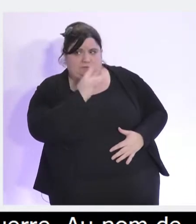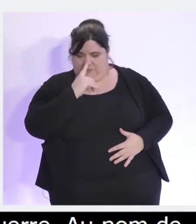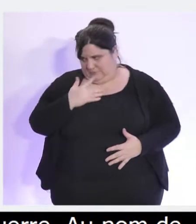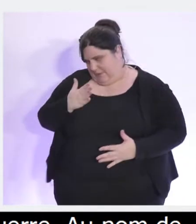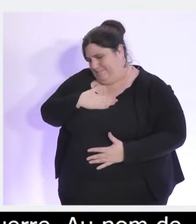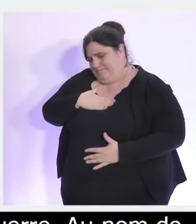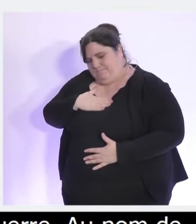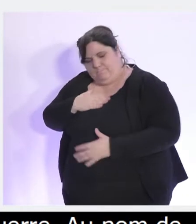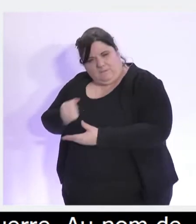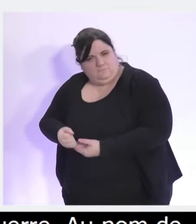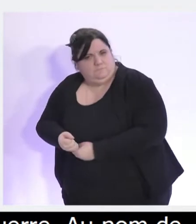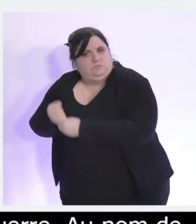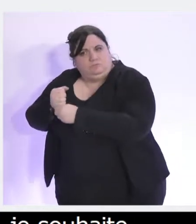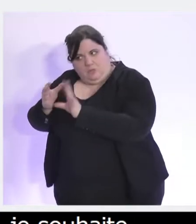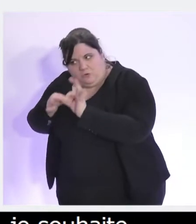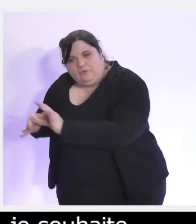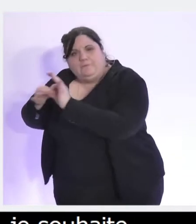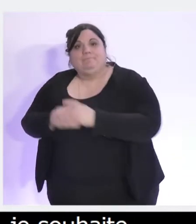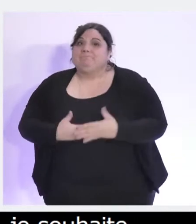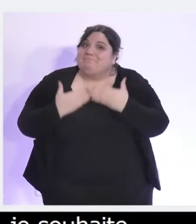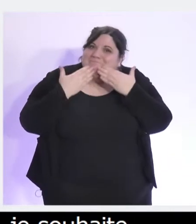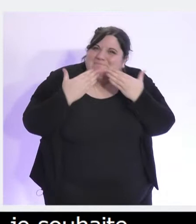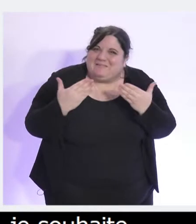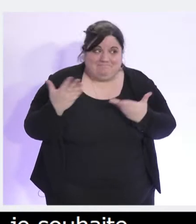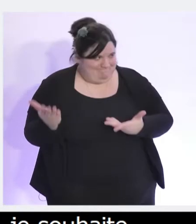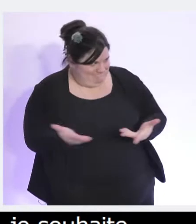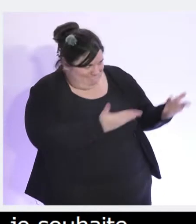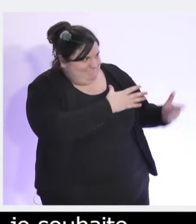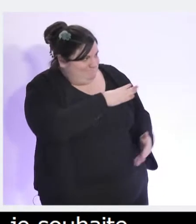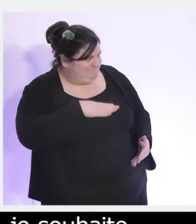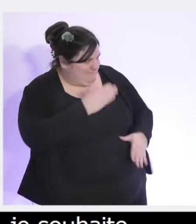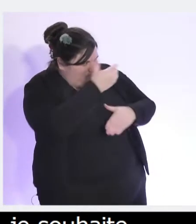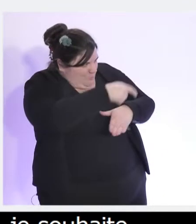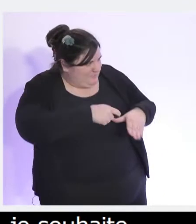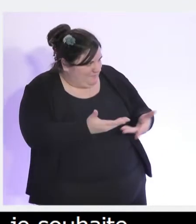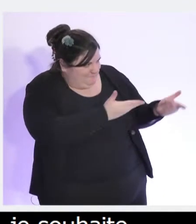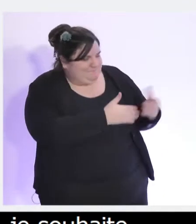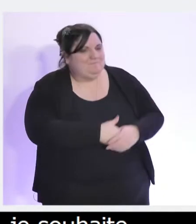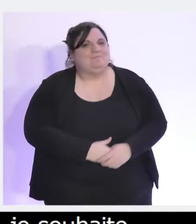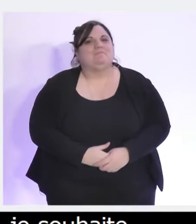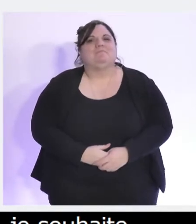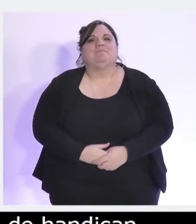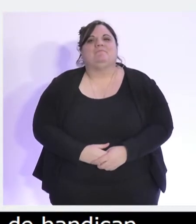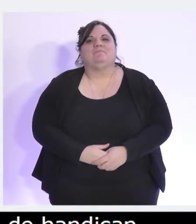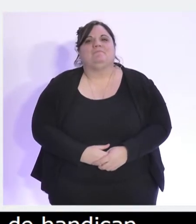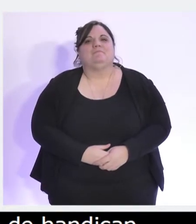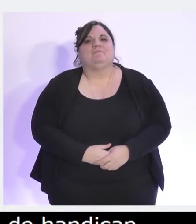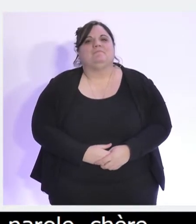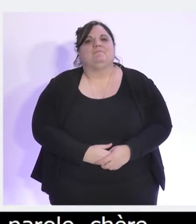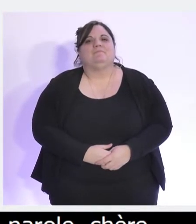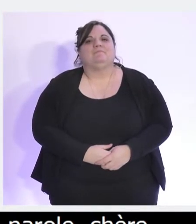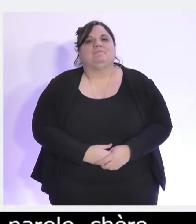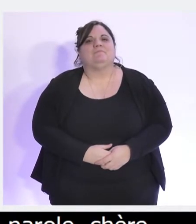Ukrainians, particularly those people who are handicapped. I'd like to express our solidarity with those people. Thank you. Thank you, Minister, and good